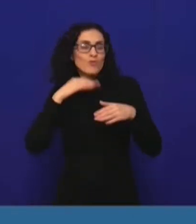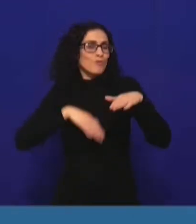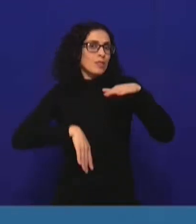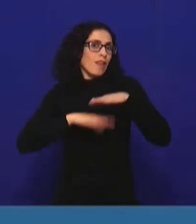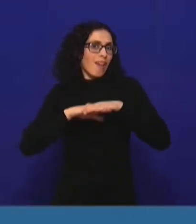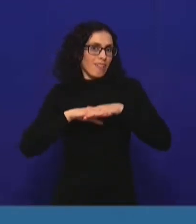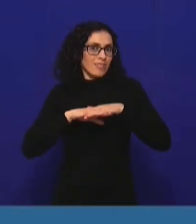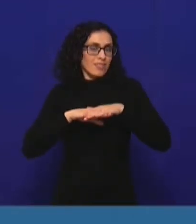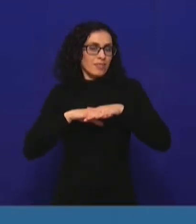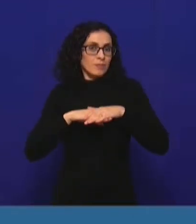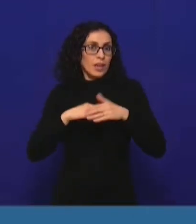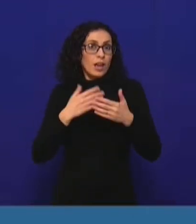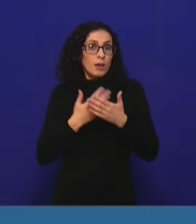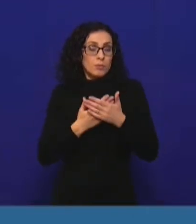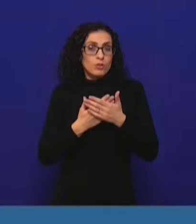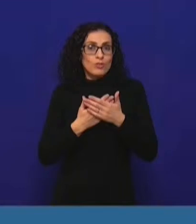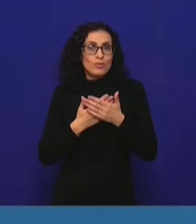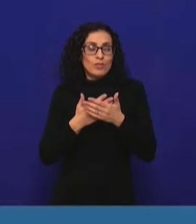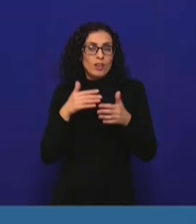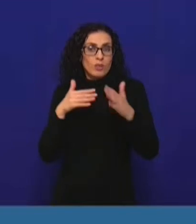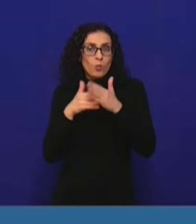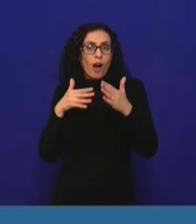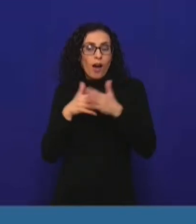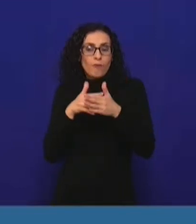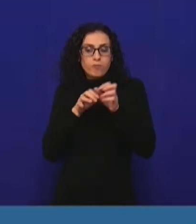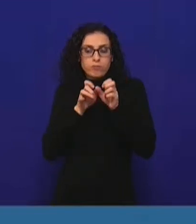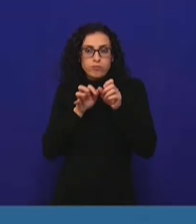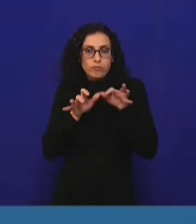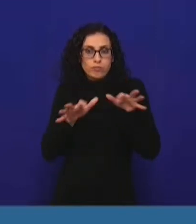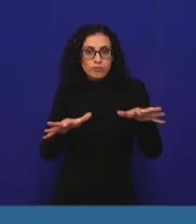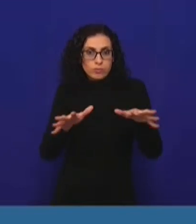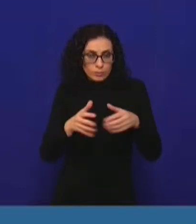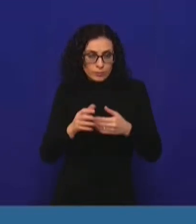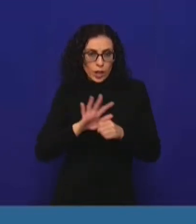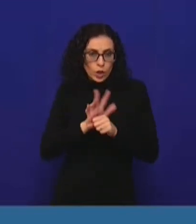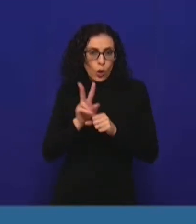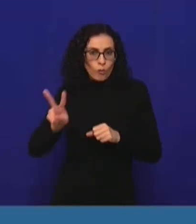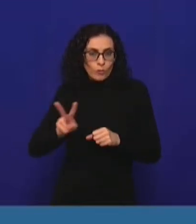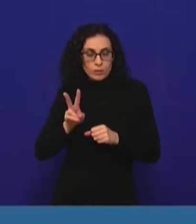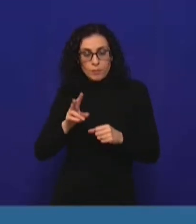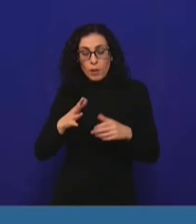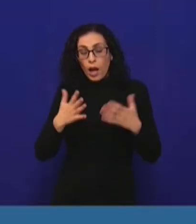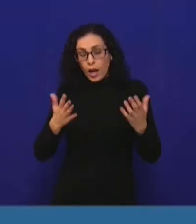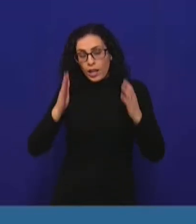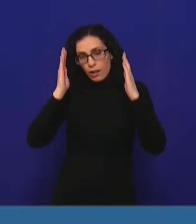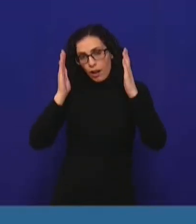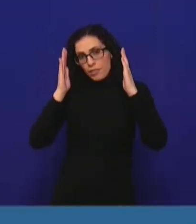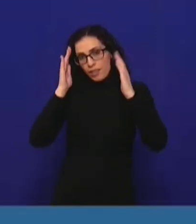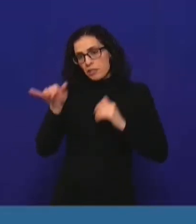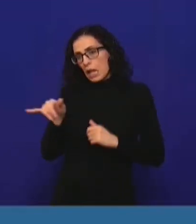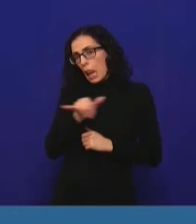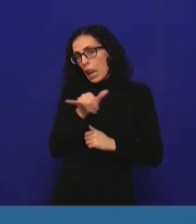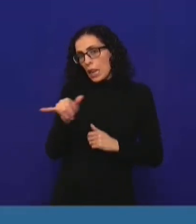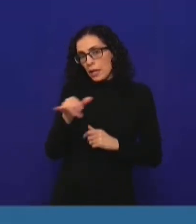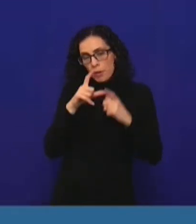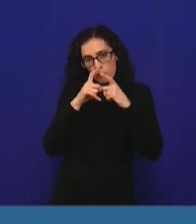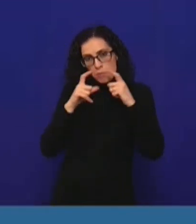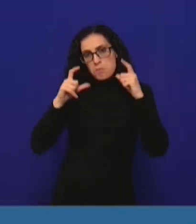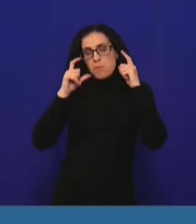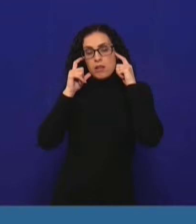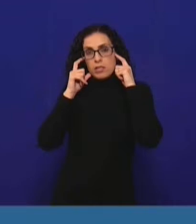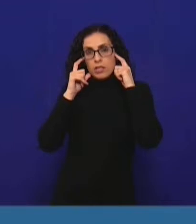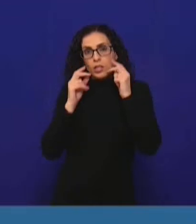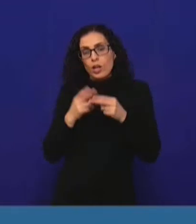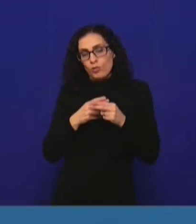tipproteġi għaċ-ċirkulazzjoni tal-COVID virus. Allura l-appell tagħna huwa li noqogħdu attenti li ma tip ta' masks jintużaw u li jkunu skont